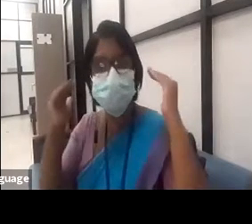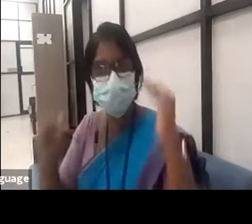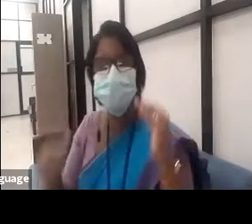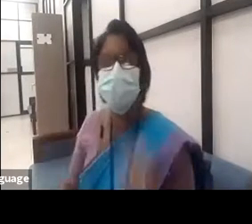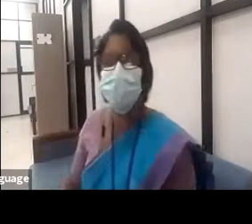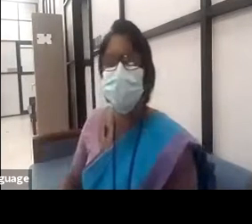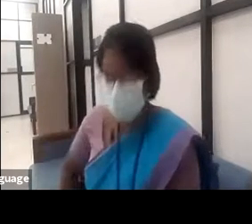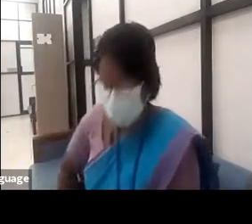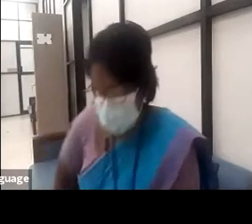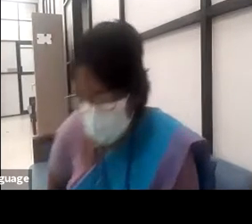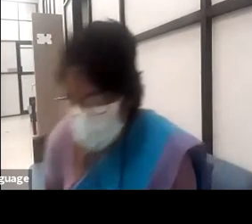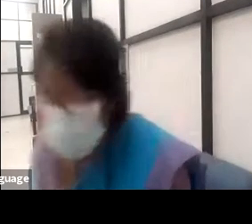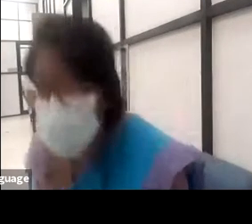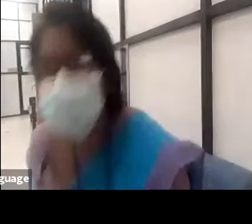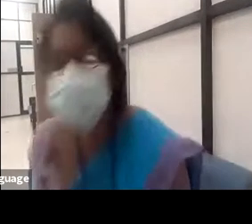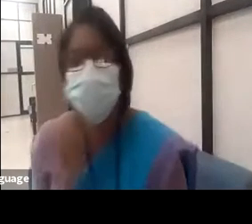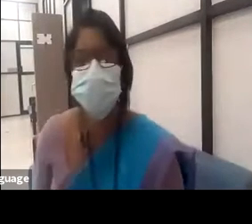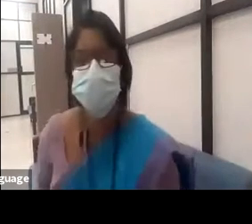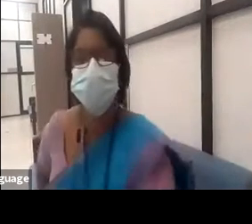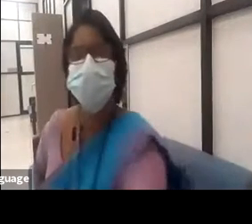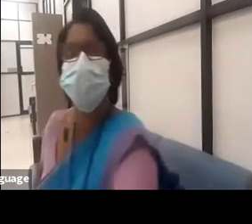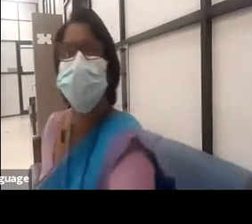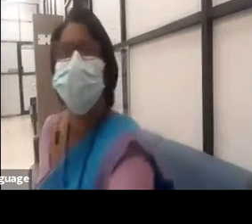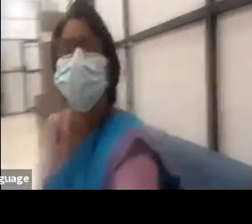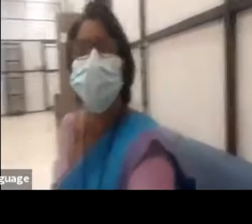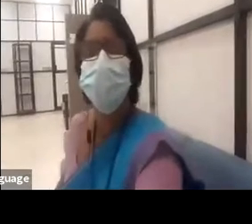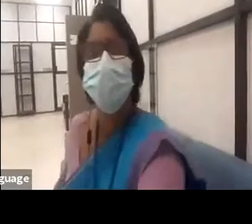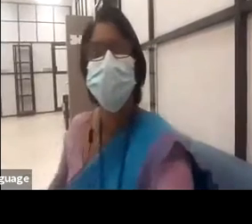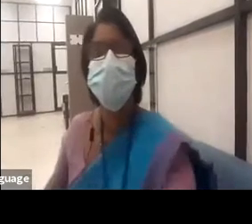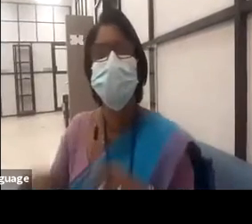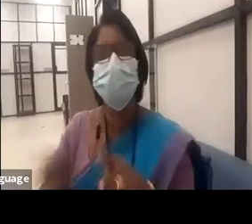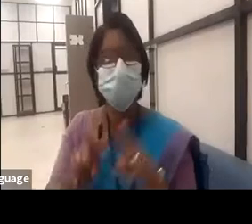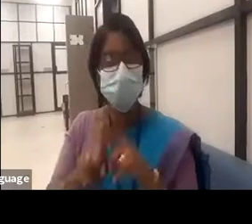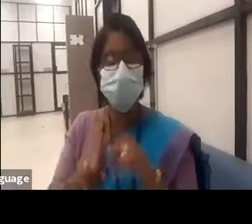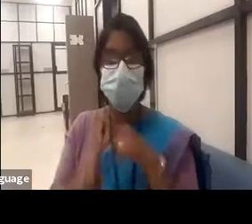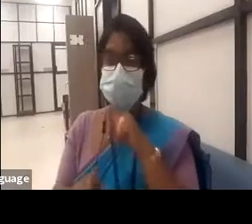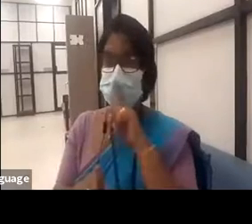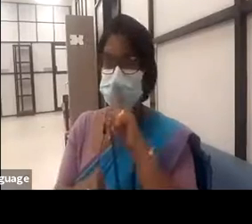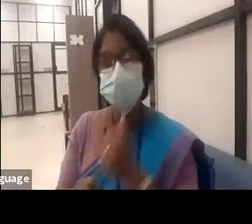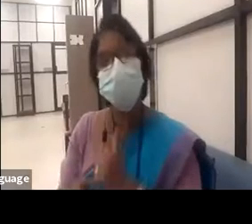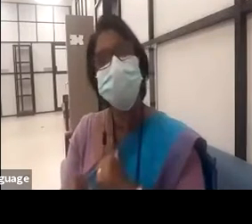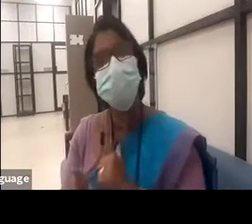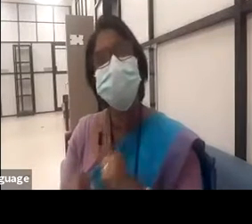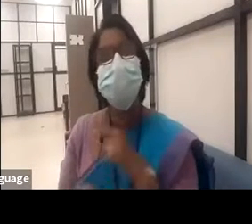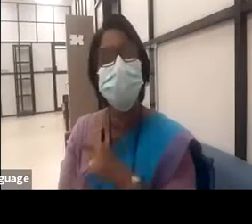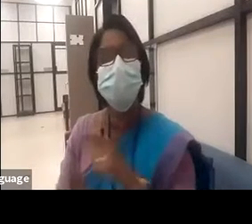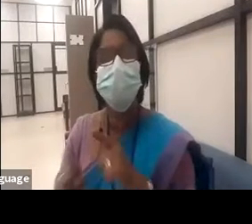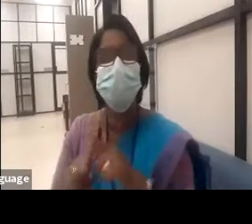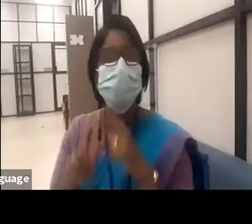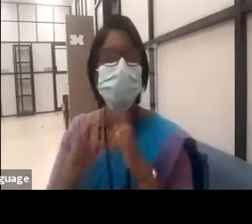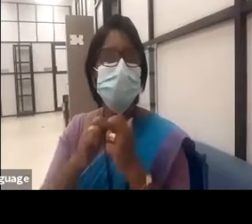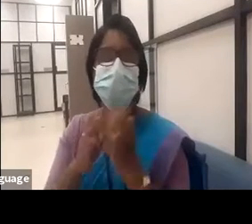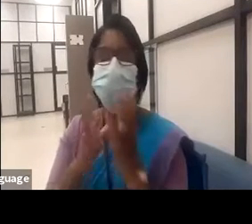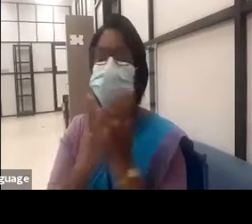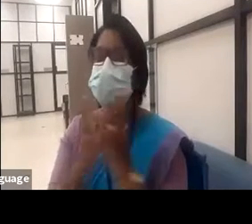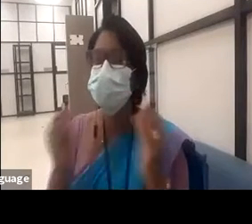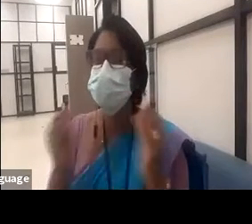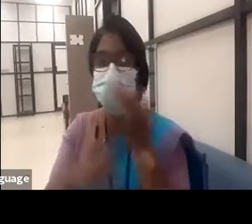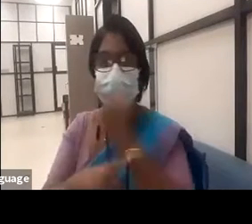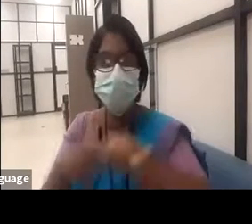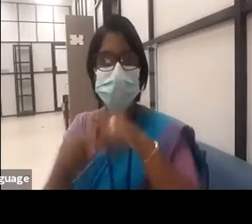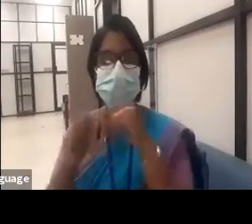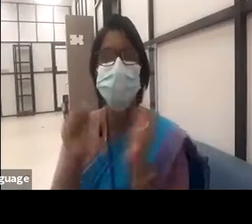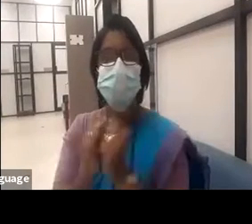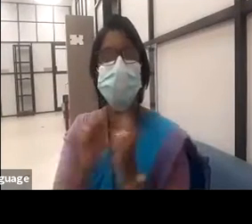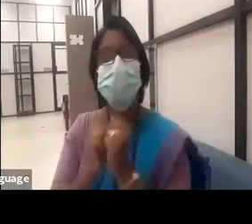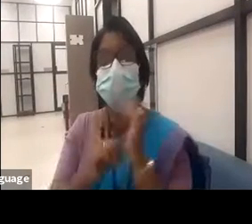like to say that the solution is collaboration. Now in Sri Lanka, again, Sri Lanka has